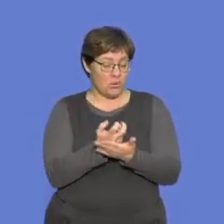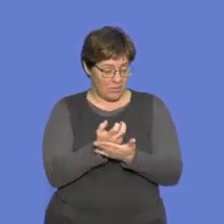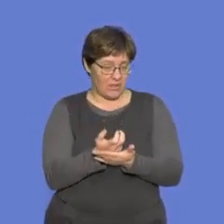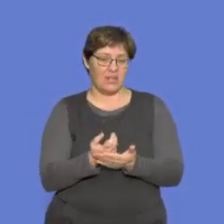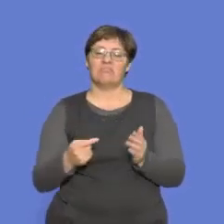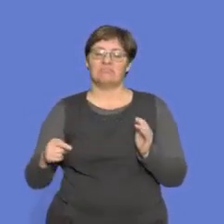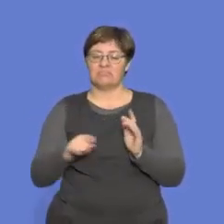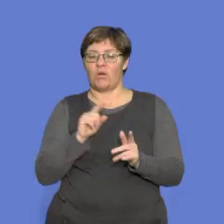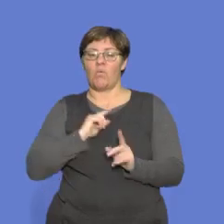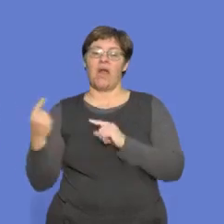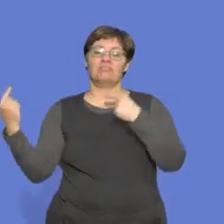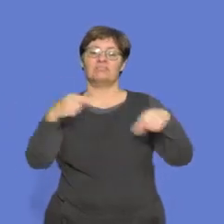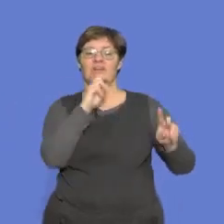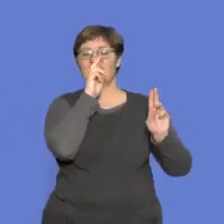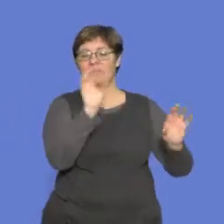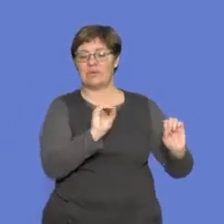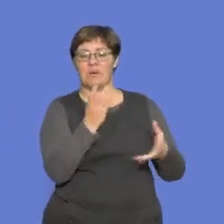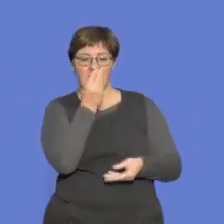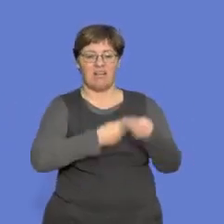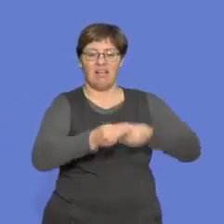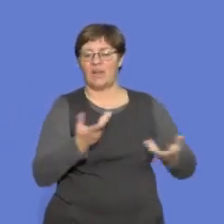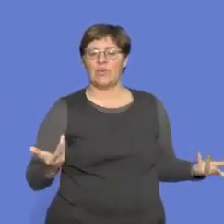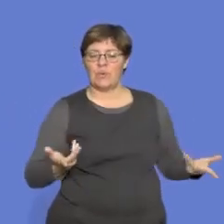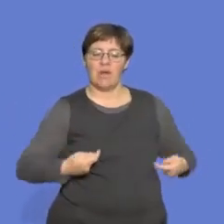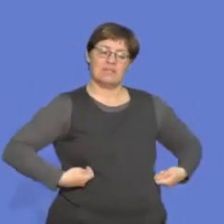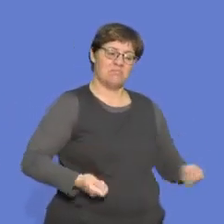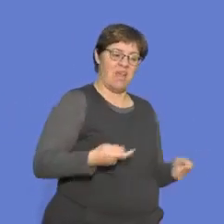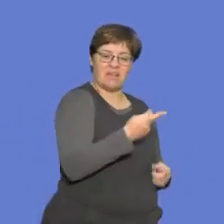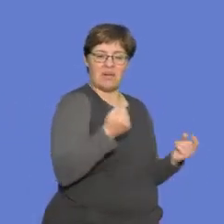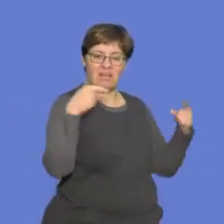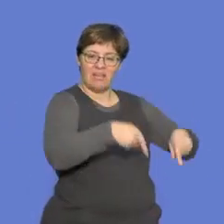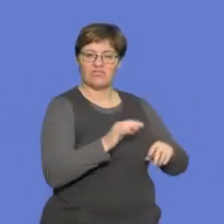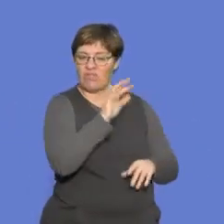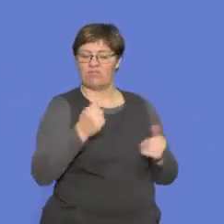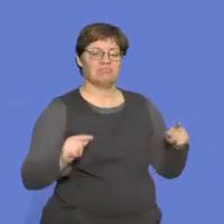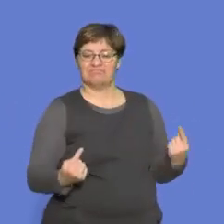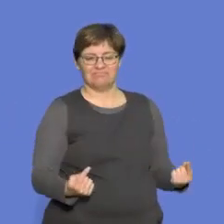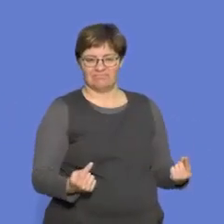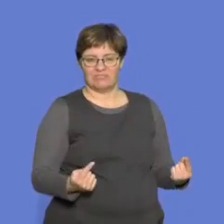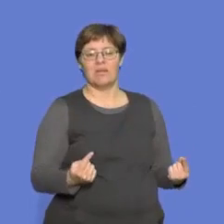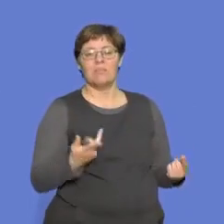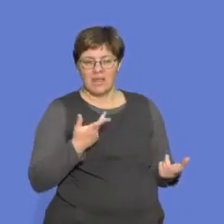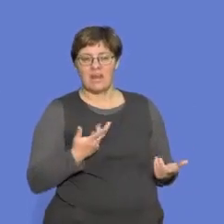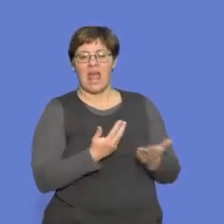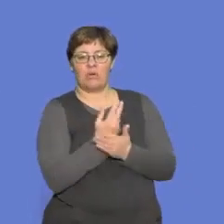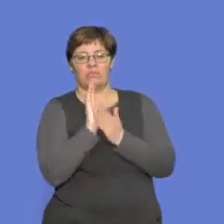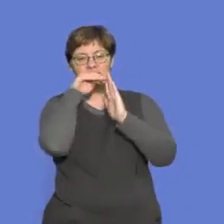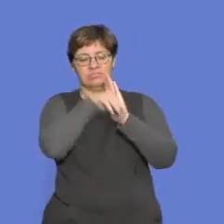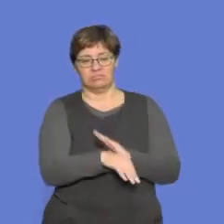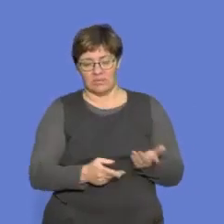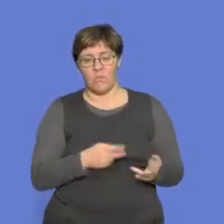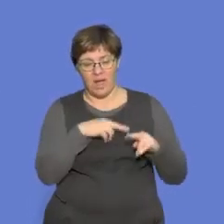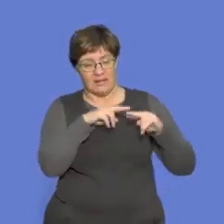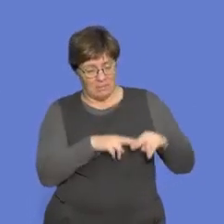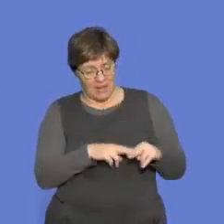turn decreasing the amount of revenue that comes into a country. There are livelihoods that depend on tourism, from communities